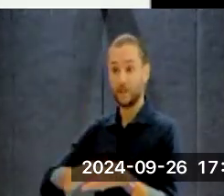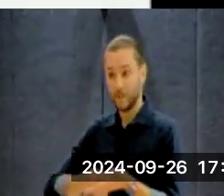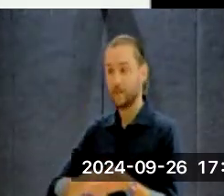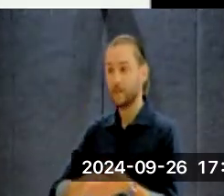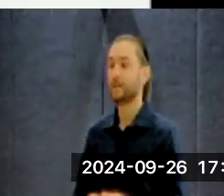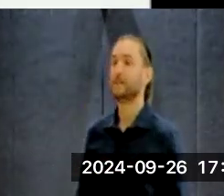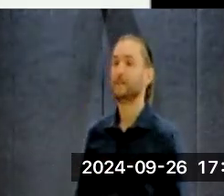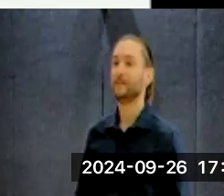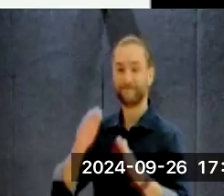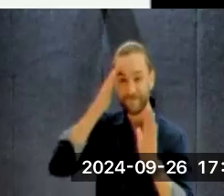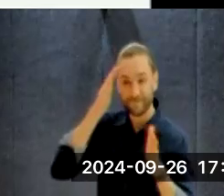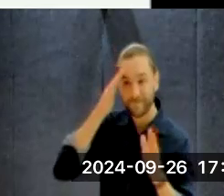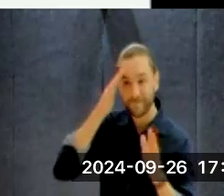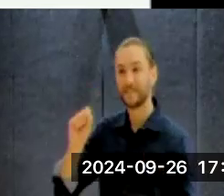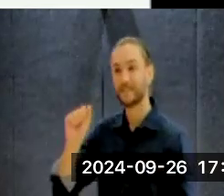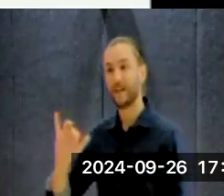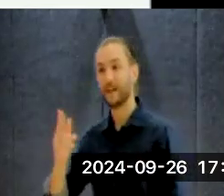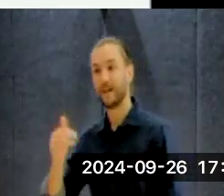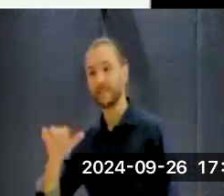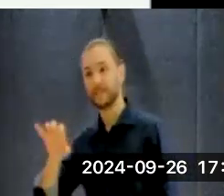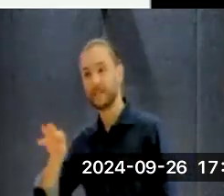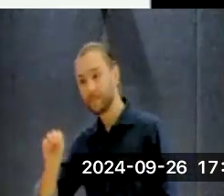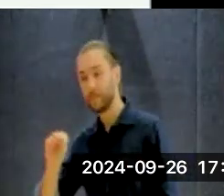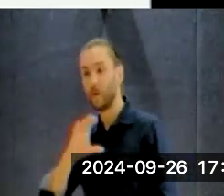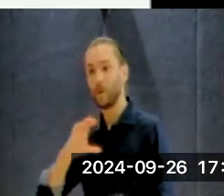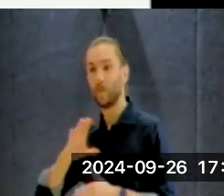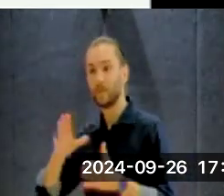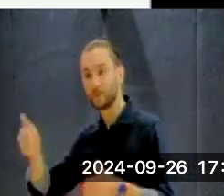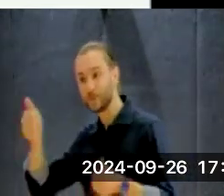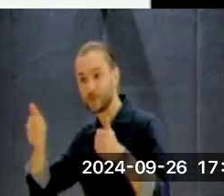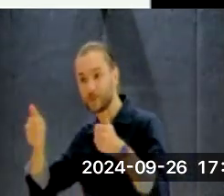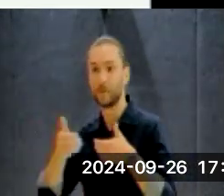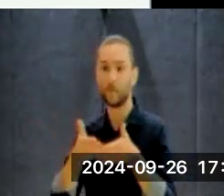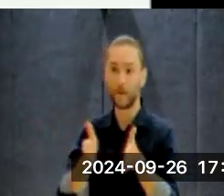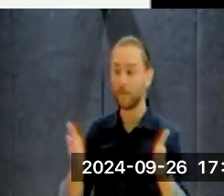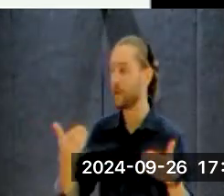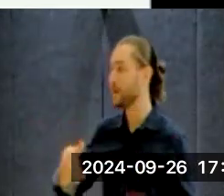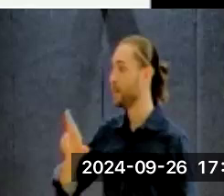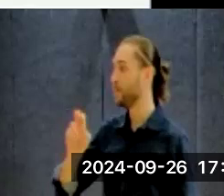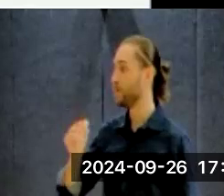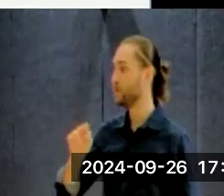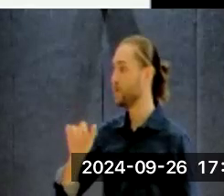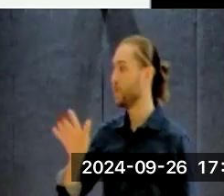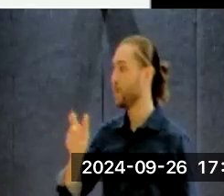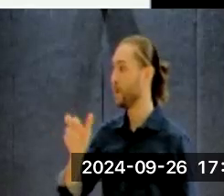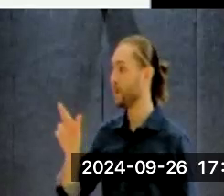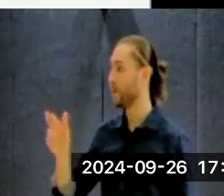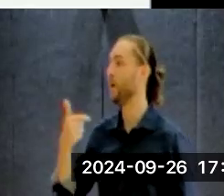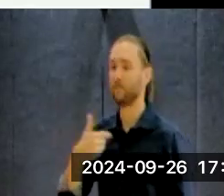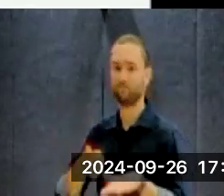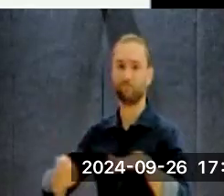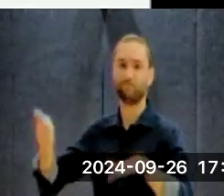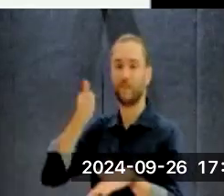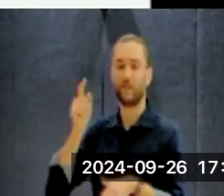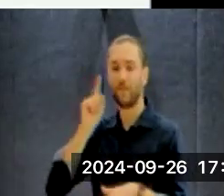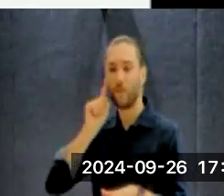Sekasin, and good evening, commissioners and public. I am Regina Cuellar, chairwoman of the Shingle Springs Band of Miwok Indians. It is an honor